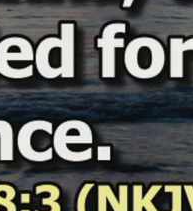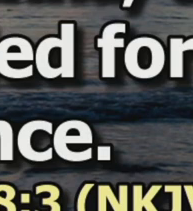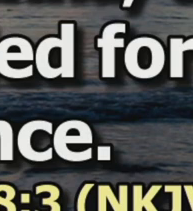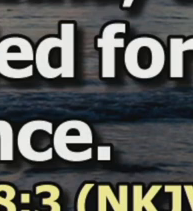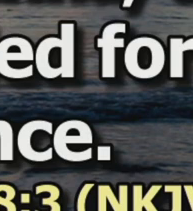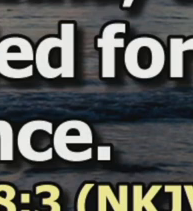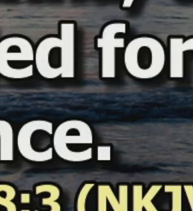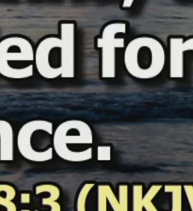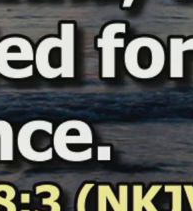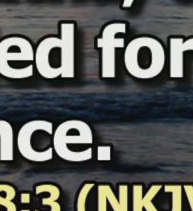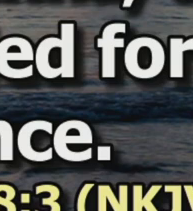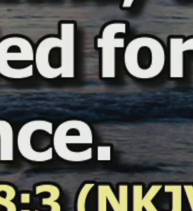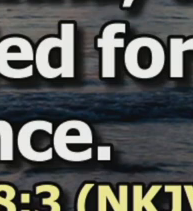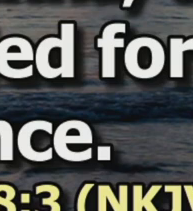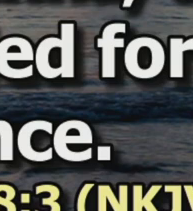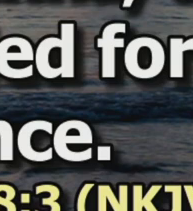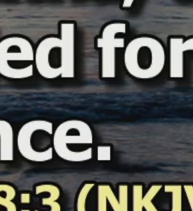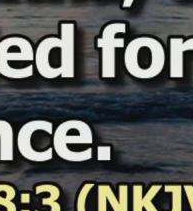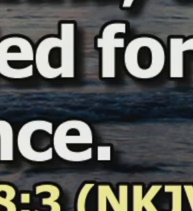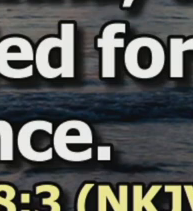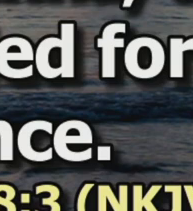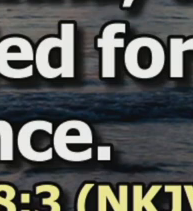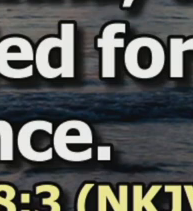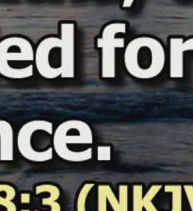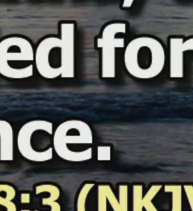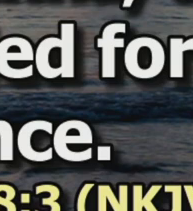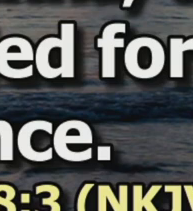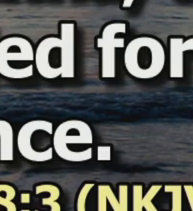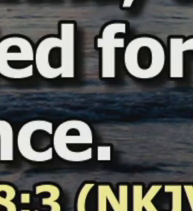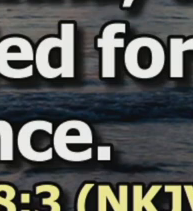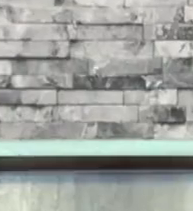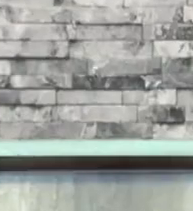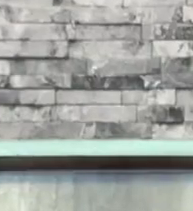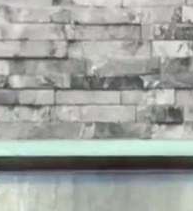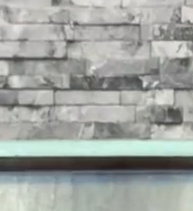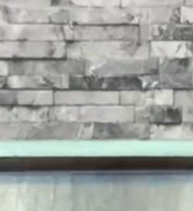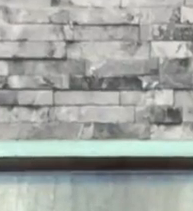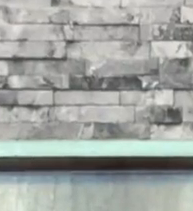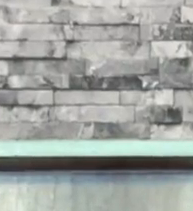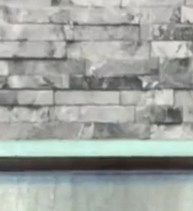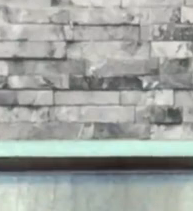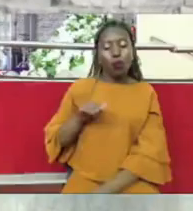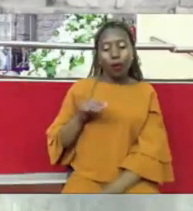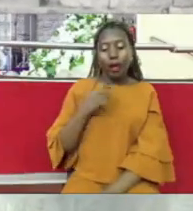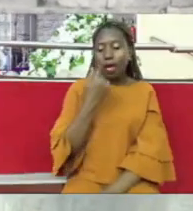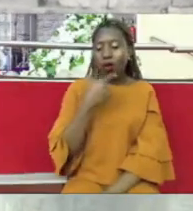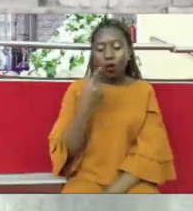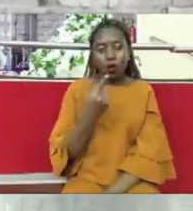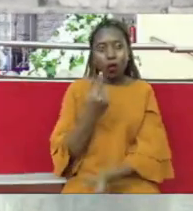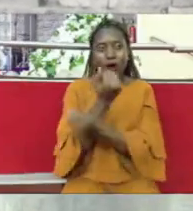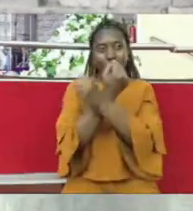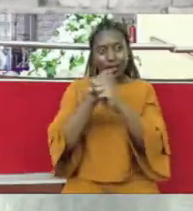Ukisikia tunanena kuhusu kina dada fulani, hapa ndipo yanapotoka. Women who were delivered, women who got born again